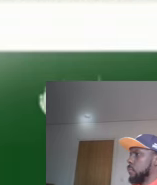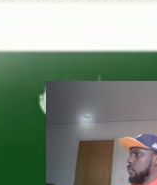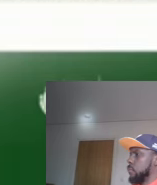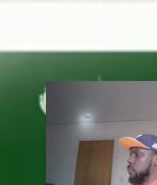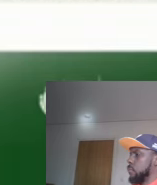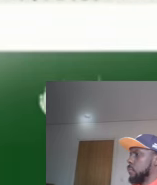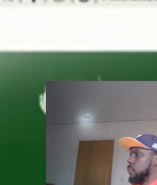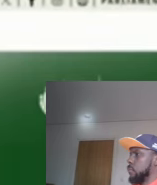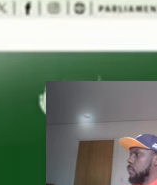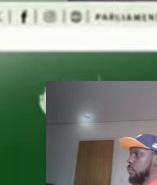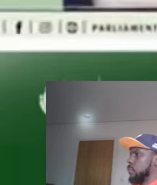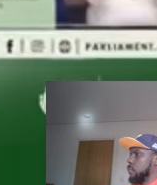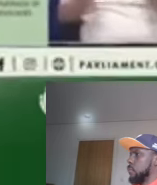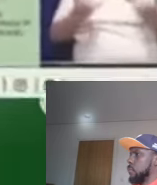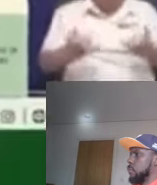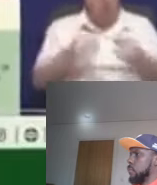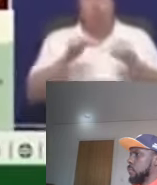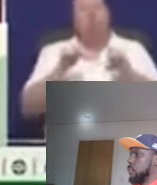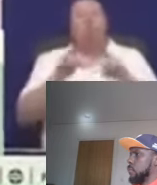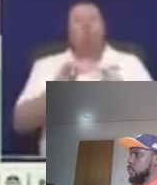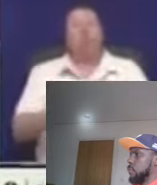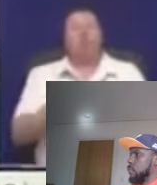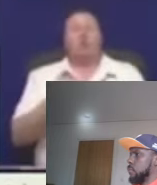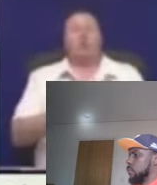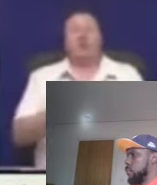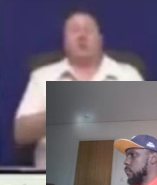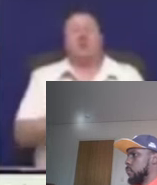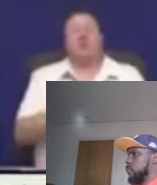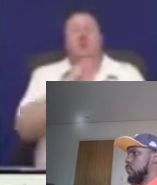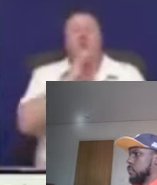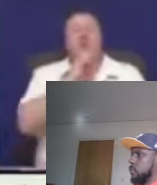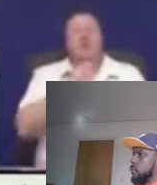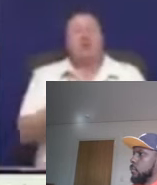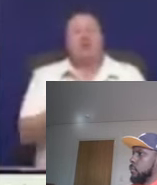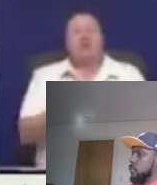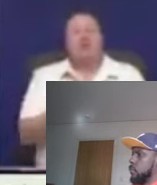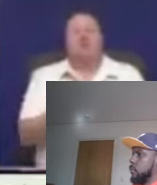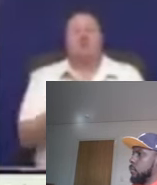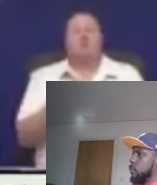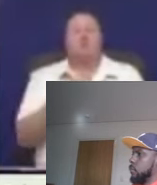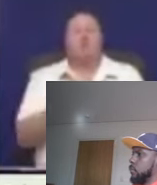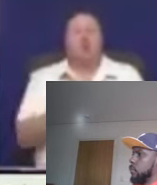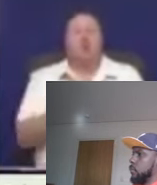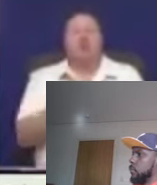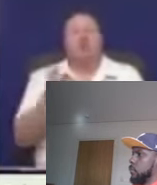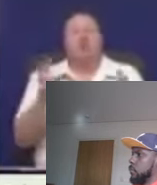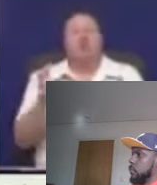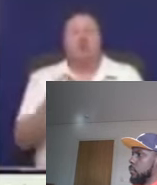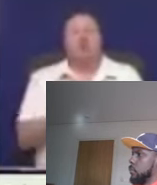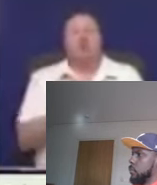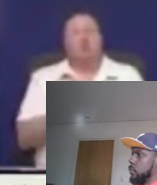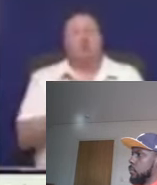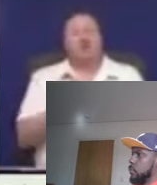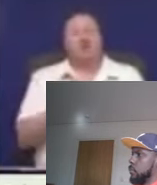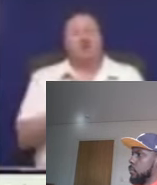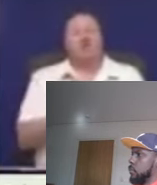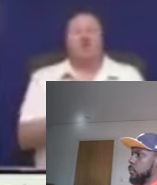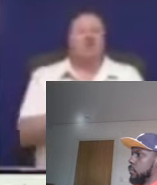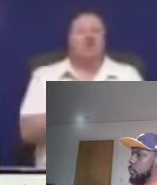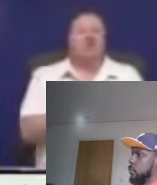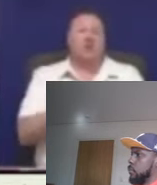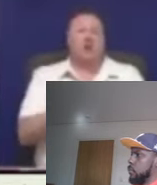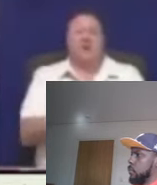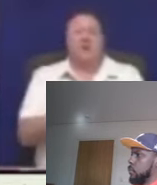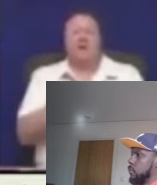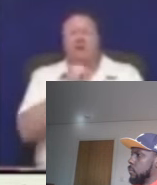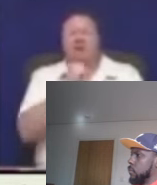auditing processes. This approach will allow us to address financial and operational issues as they arise, rather than waiting